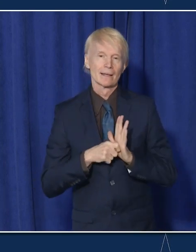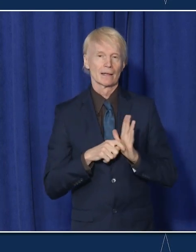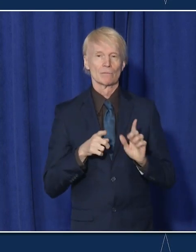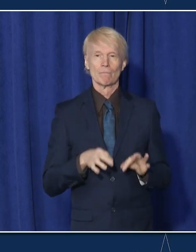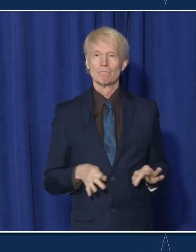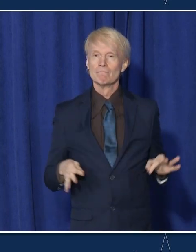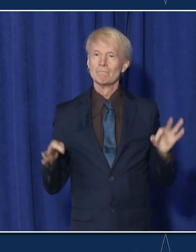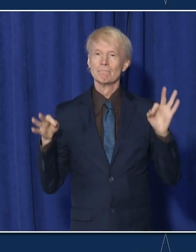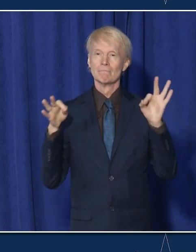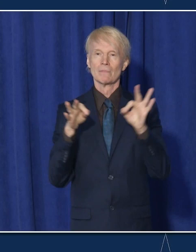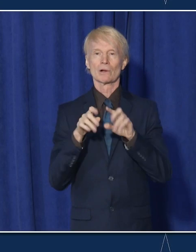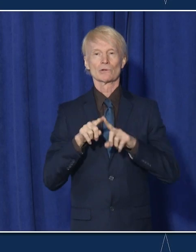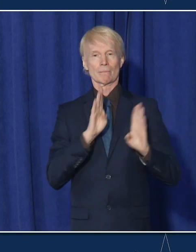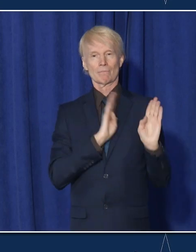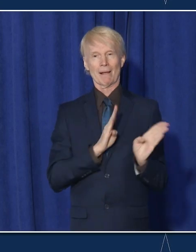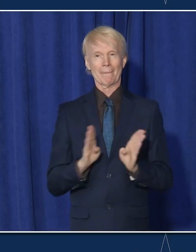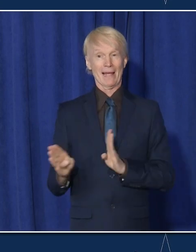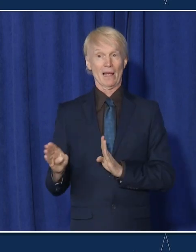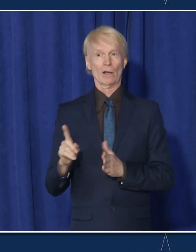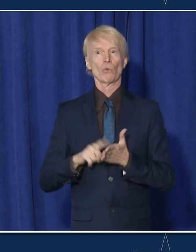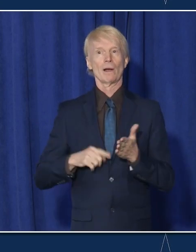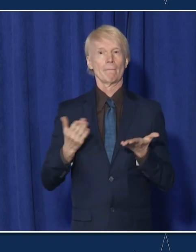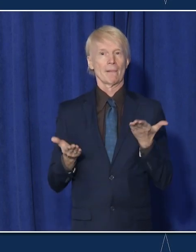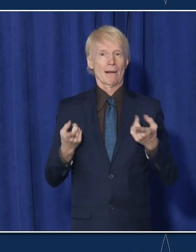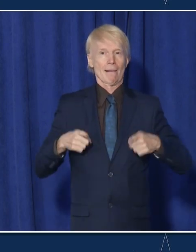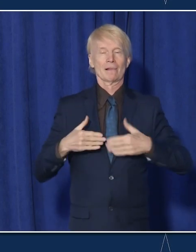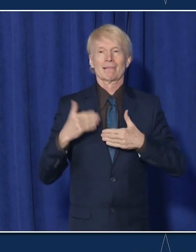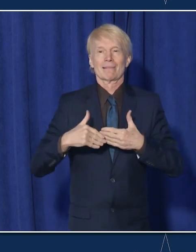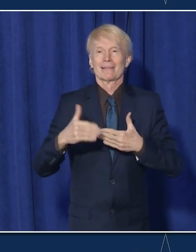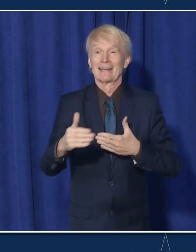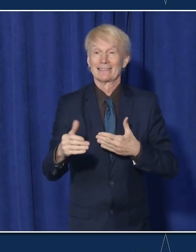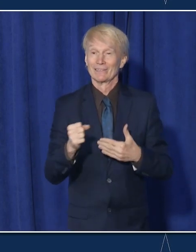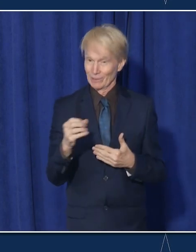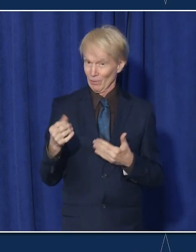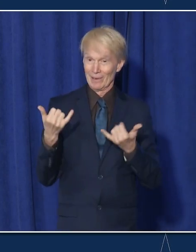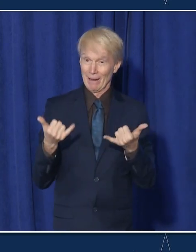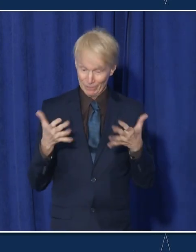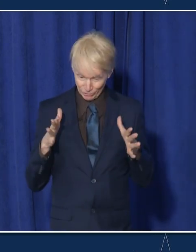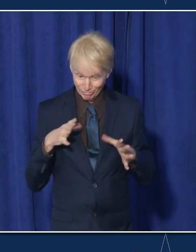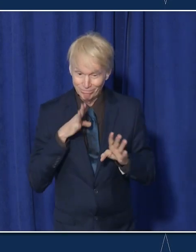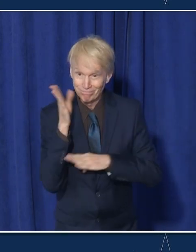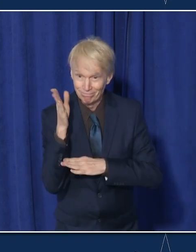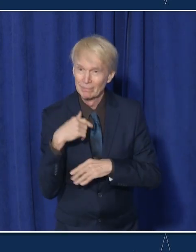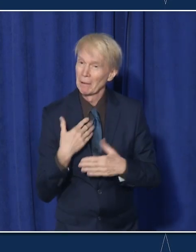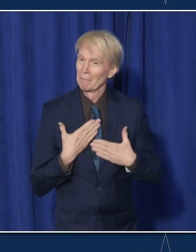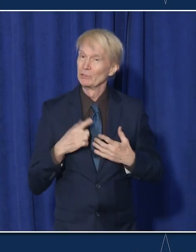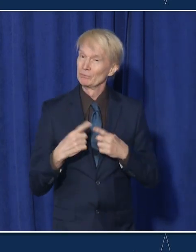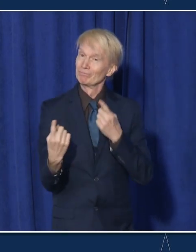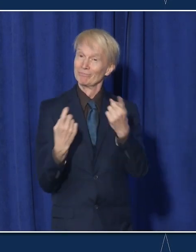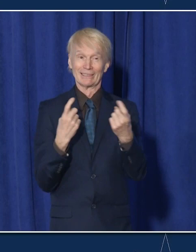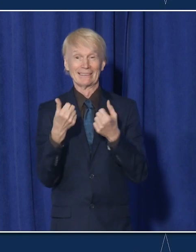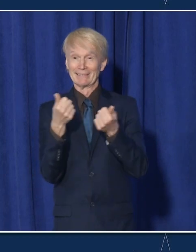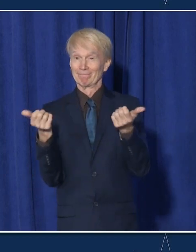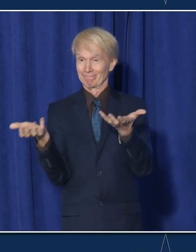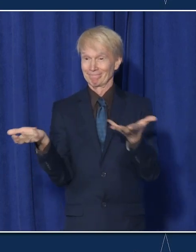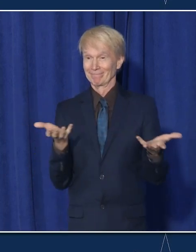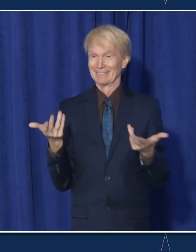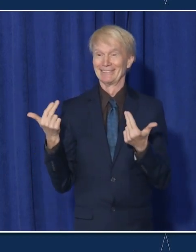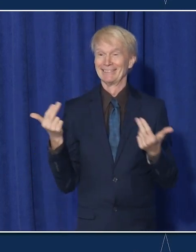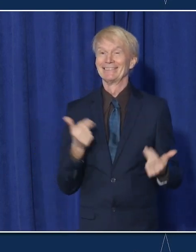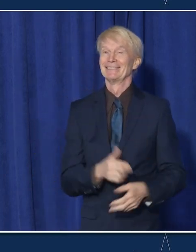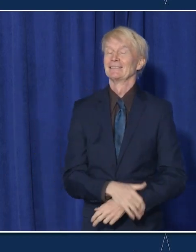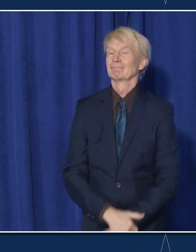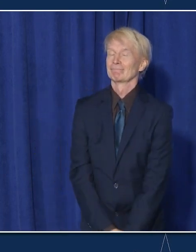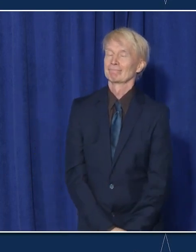as prepared as possible for whatever comes next. And with that, I'm happy to take your questions. Do